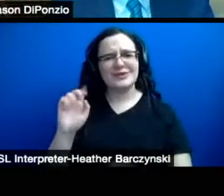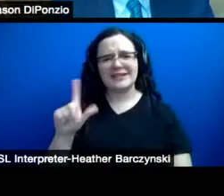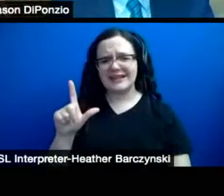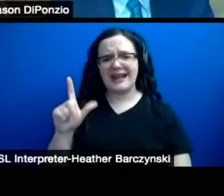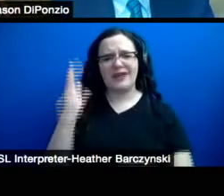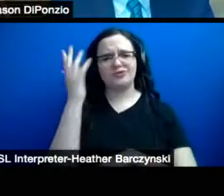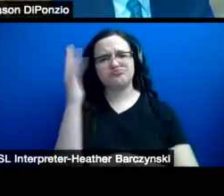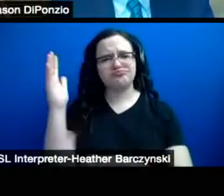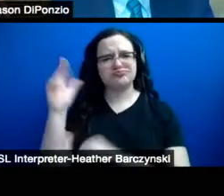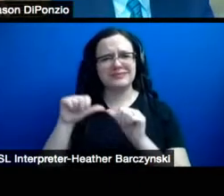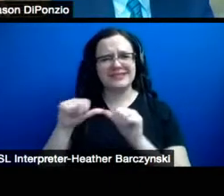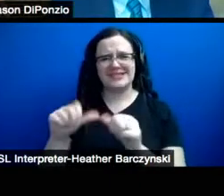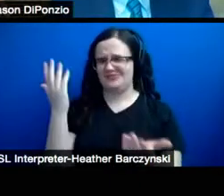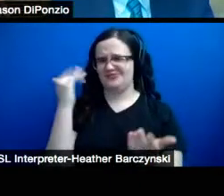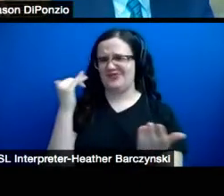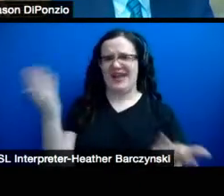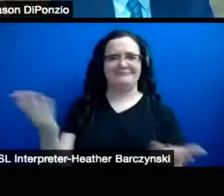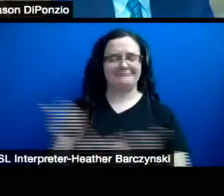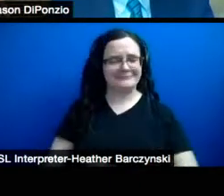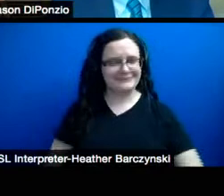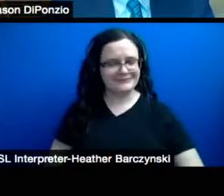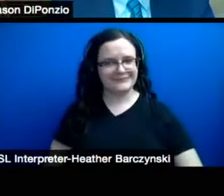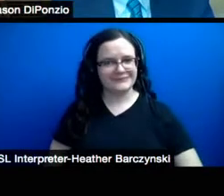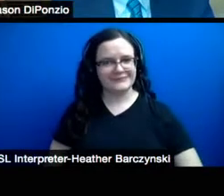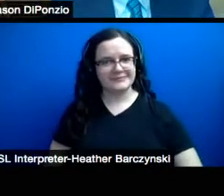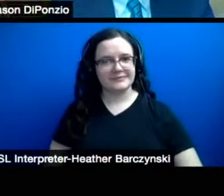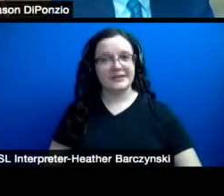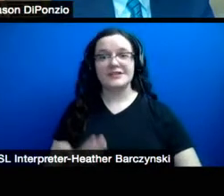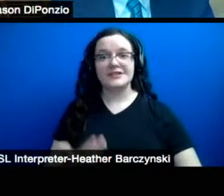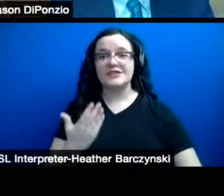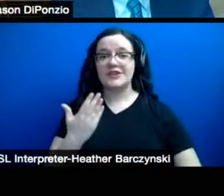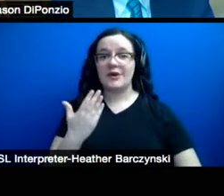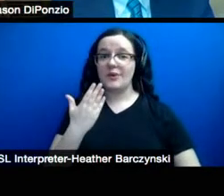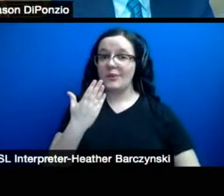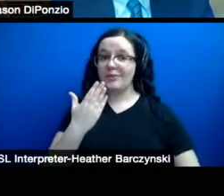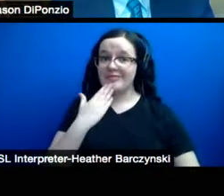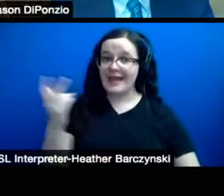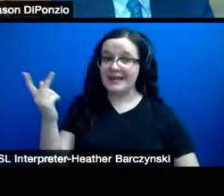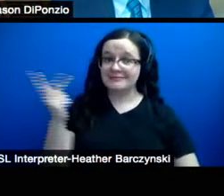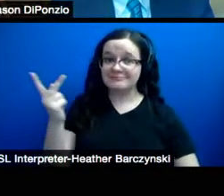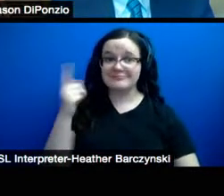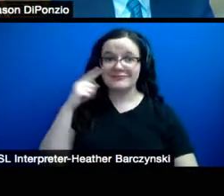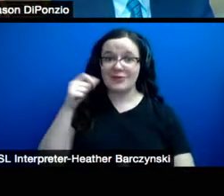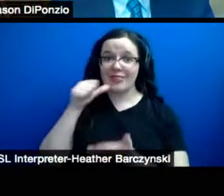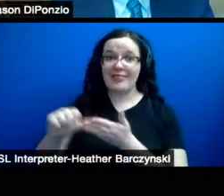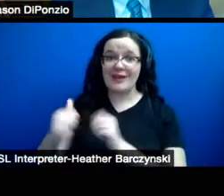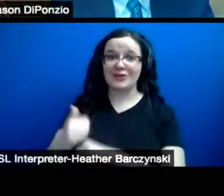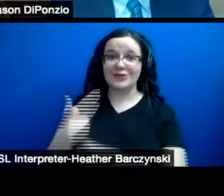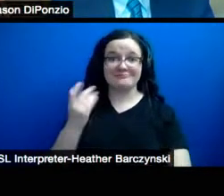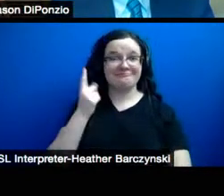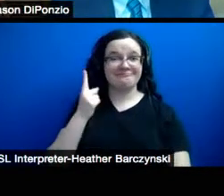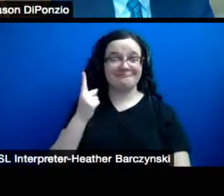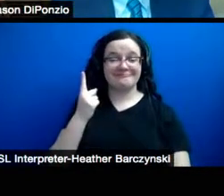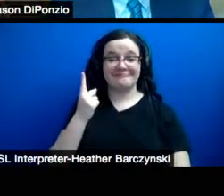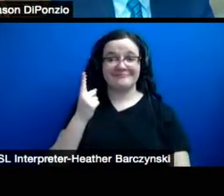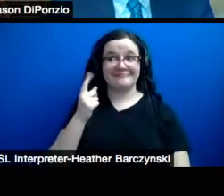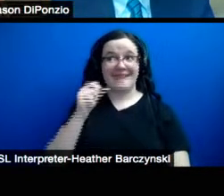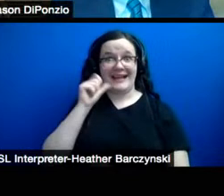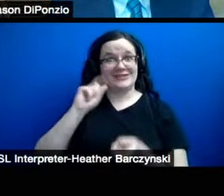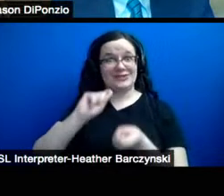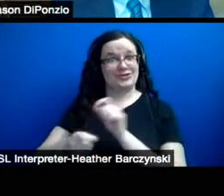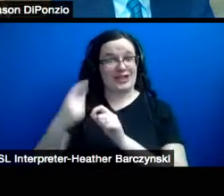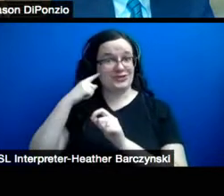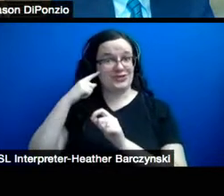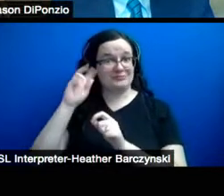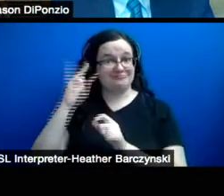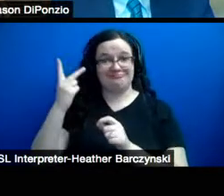continue. Thank you to them both for sending this letter, but it certainly hasn't changed my mind